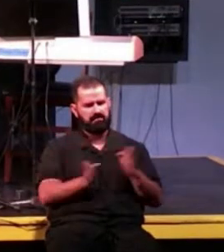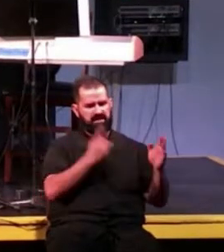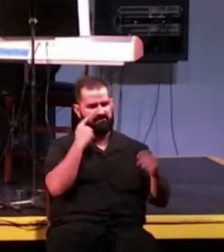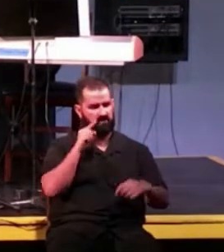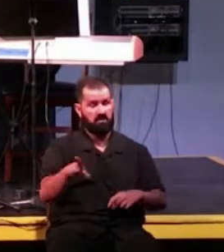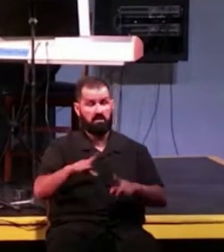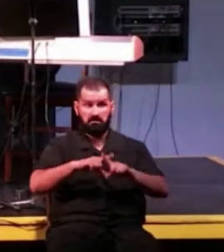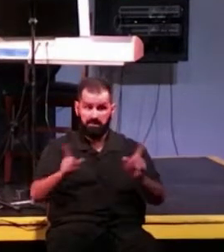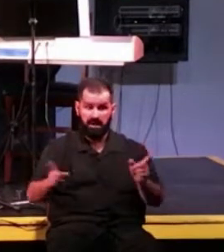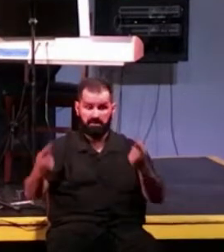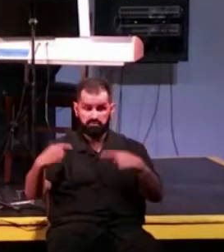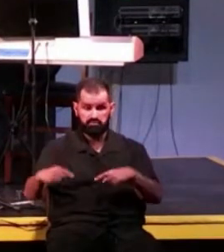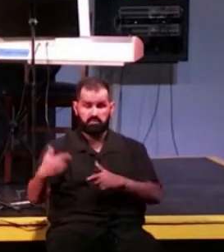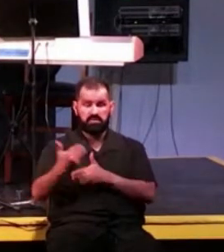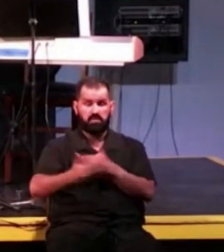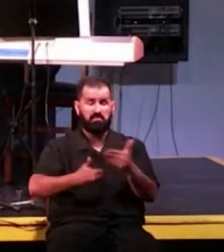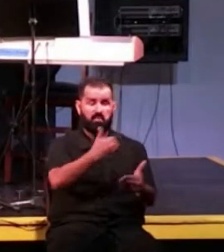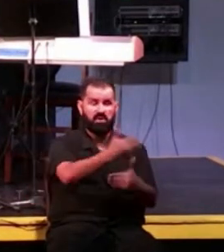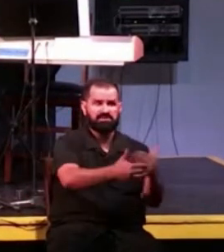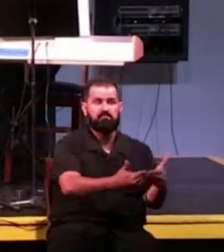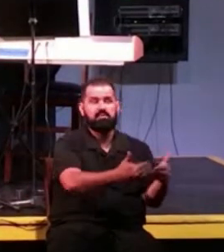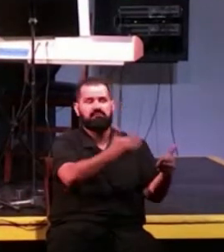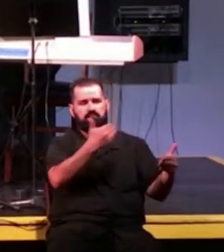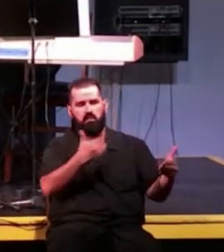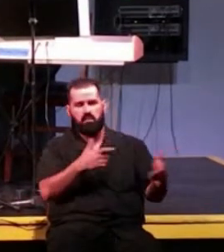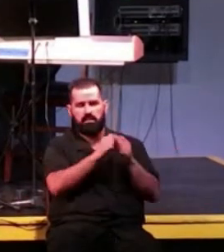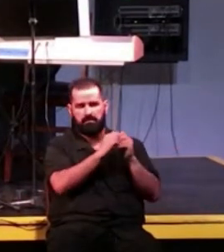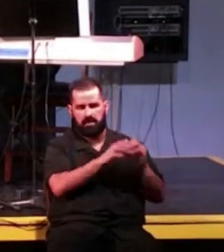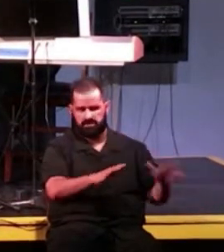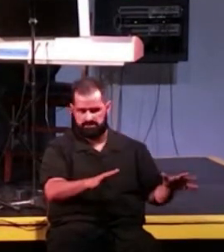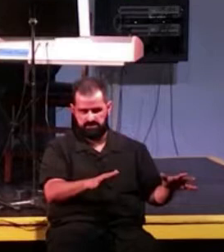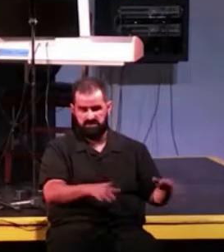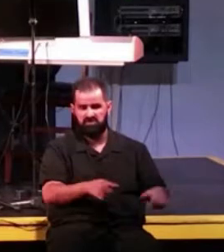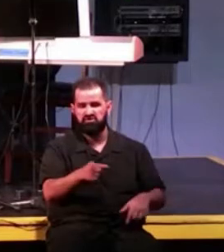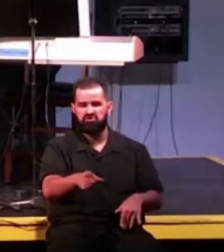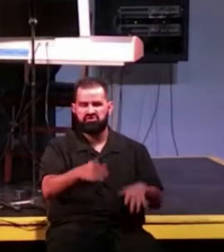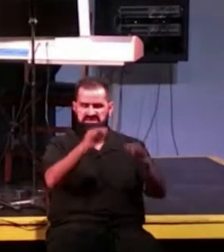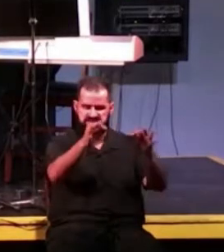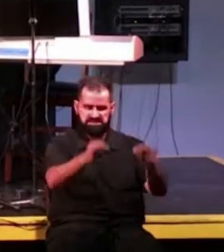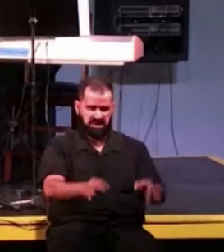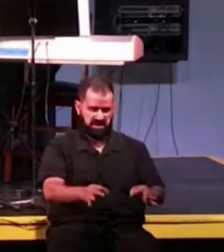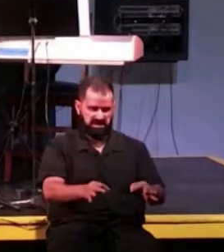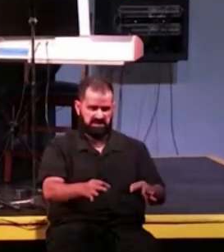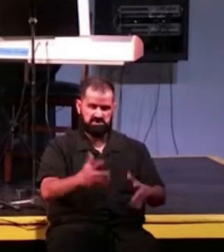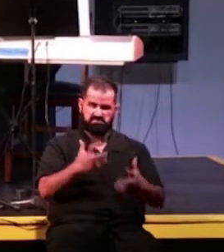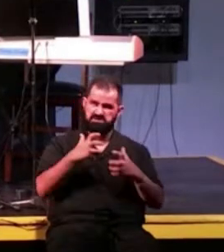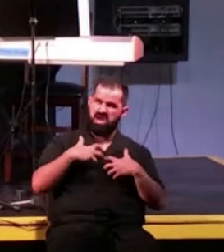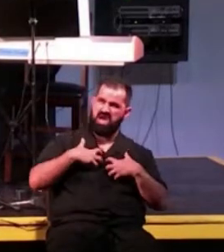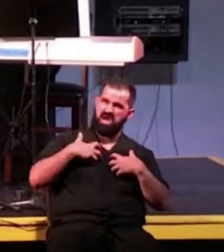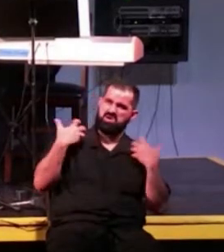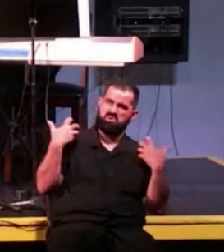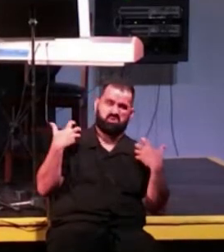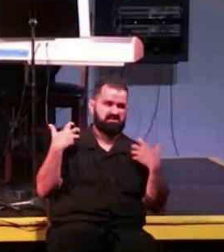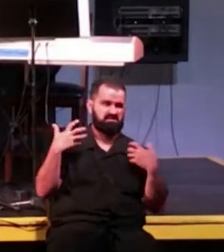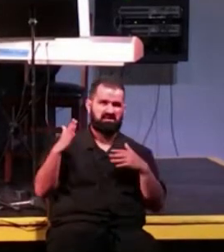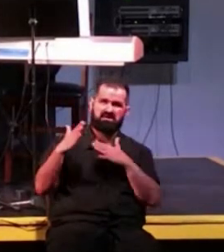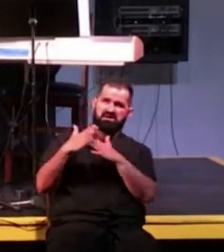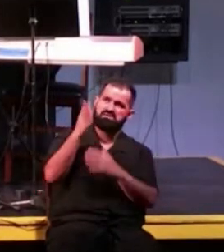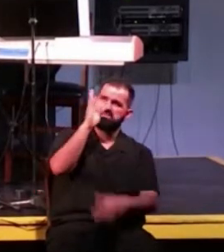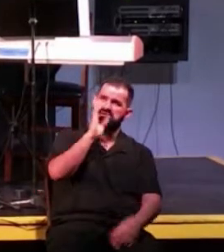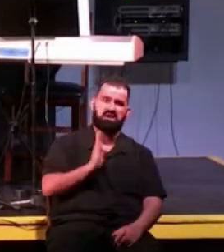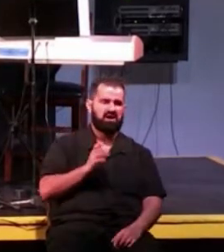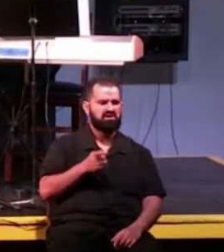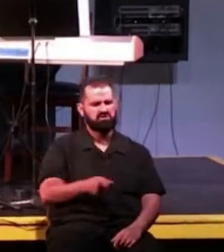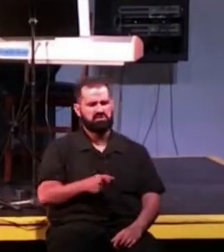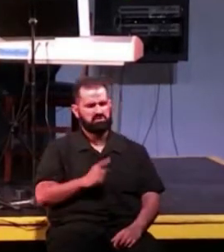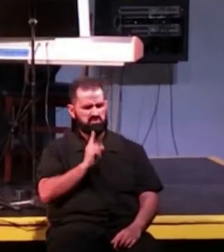in the meantime, before all of that came to pass, she chose to be angry with God. She chose to be bitter